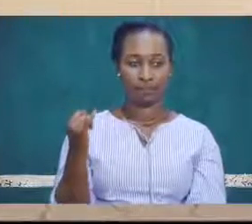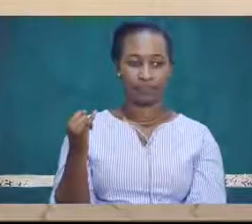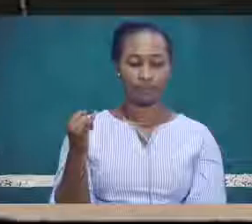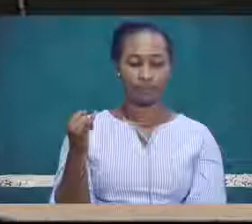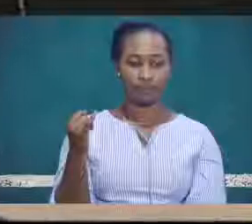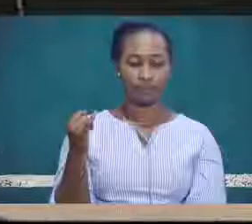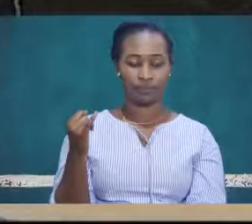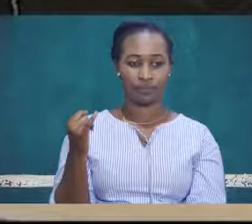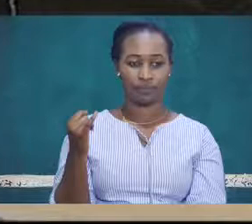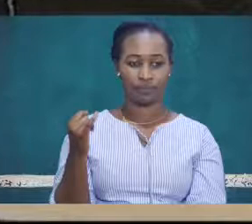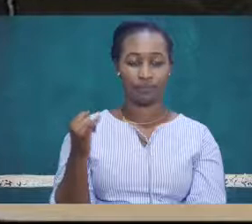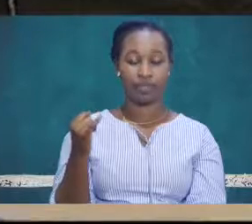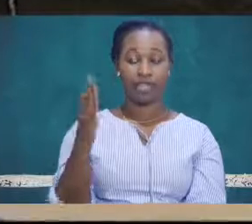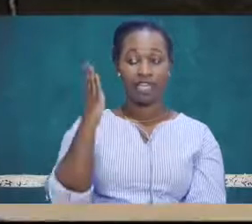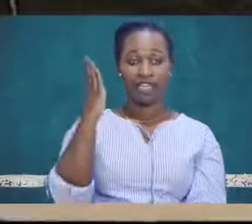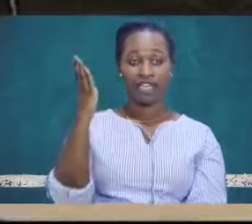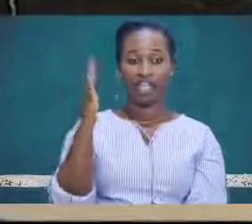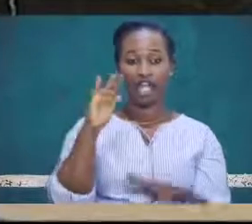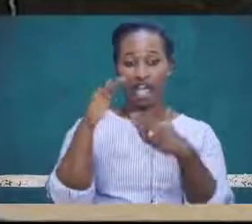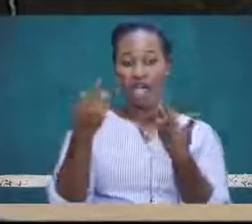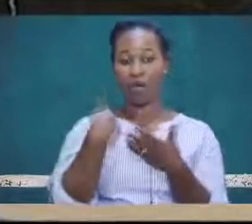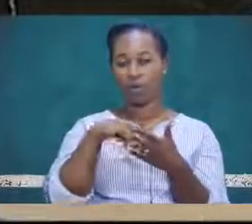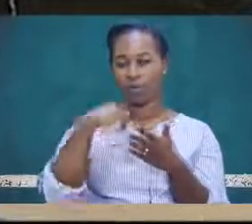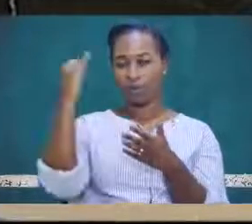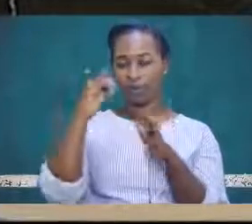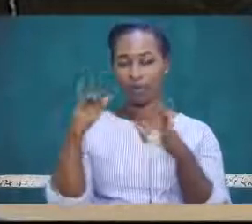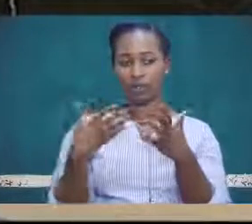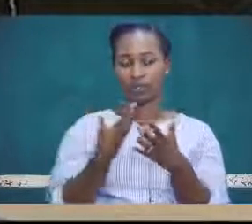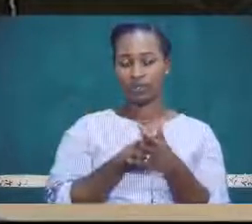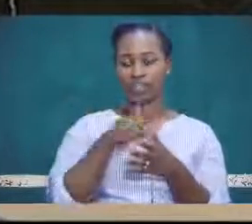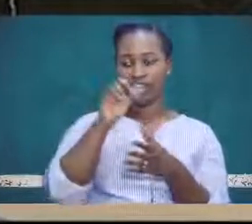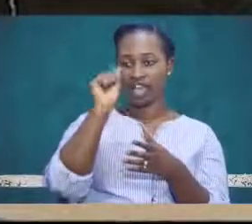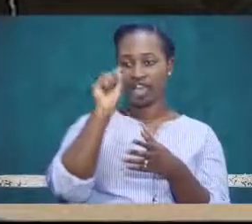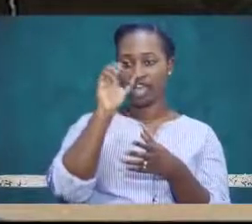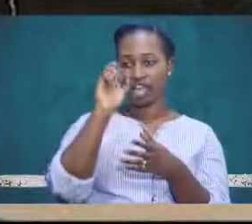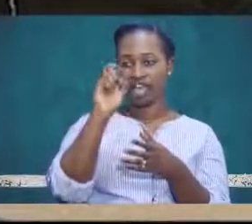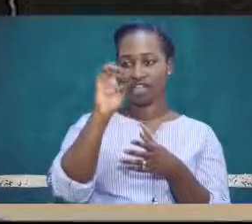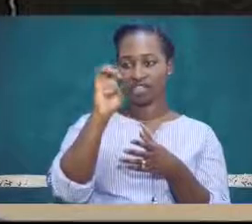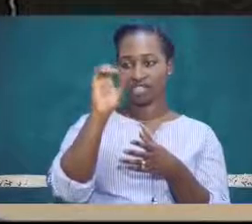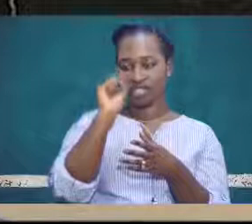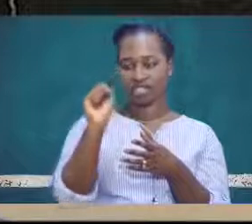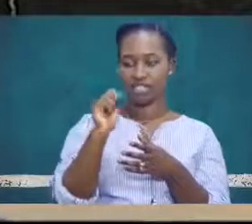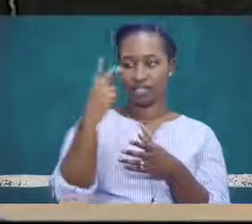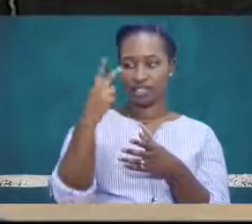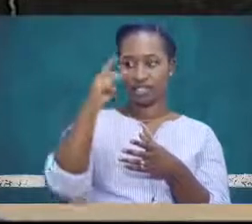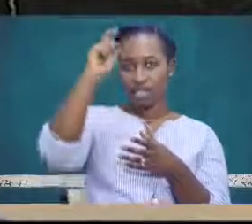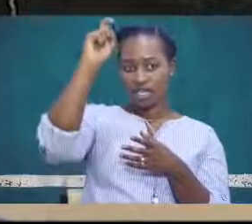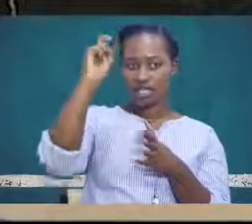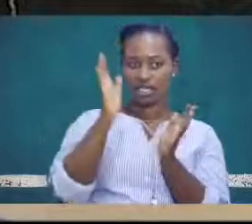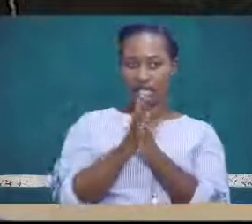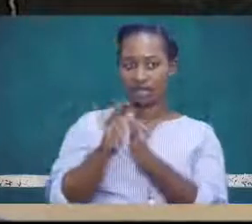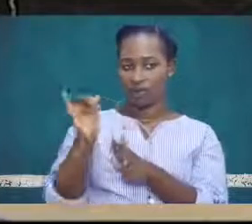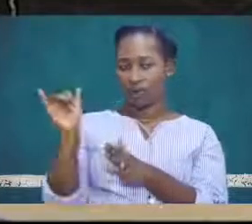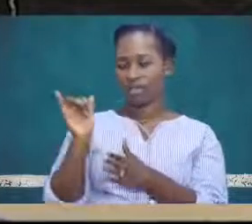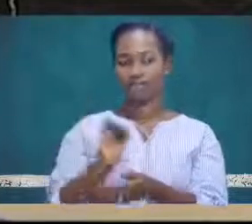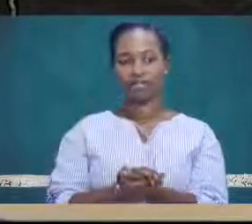and the quantity demanded. So here, how do we plot? We have two axes. We have the x-axis, the y-axis. So here, you